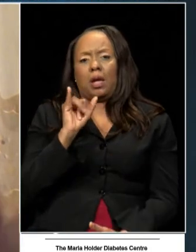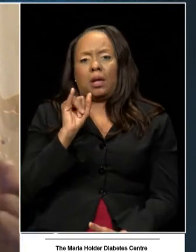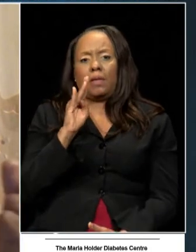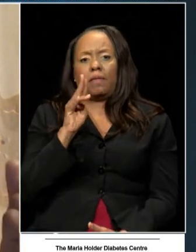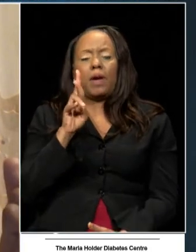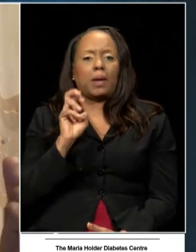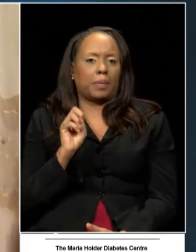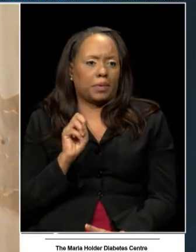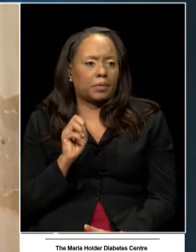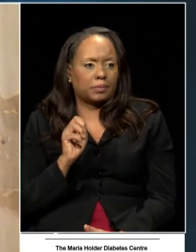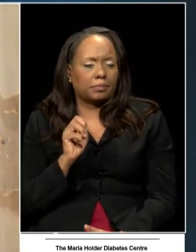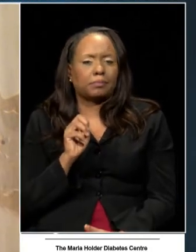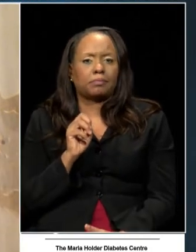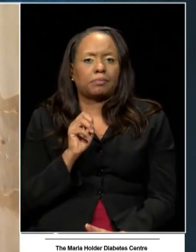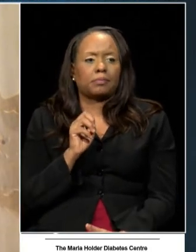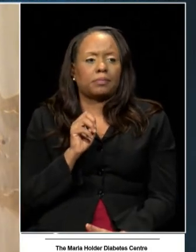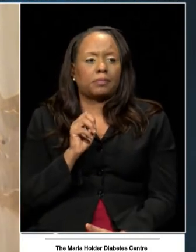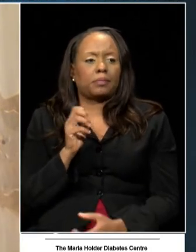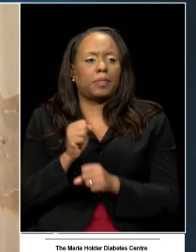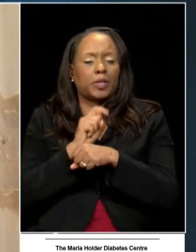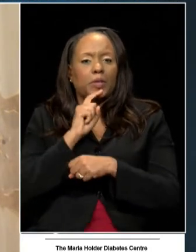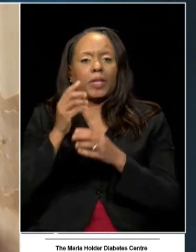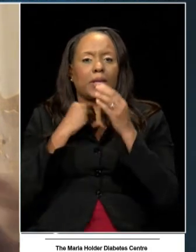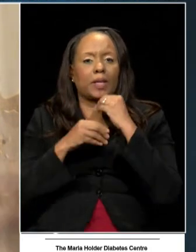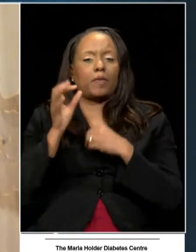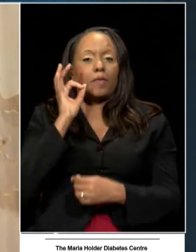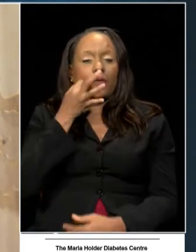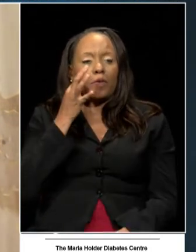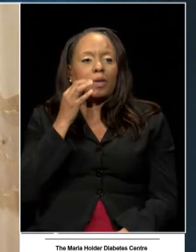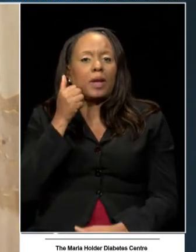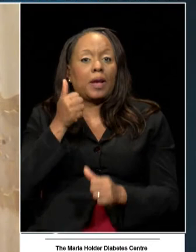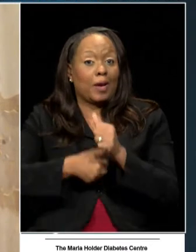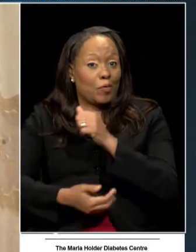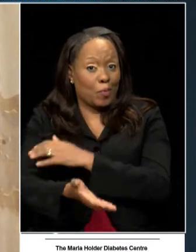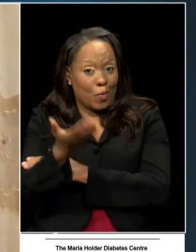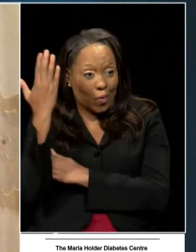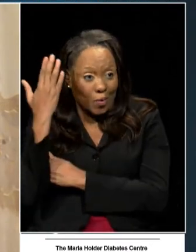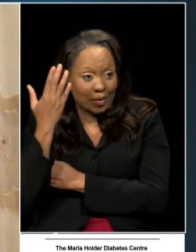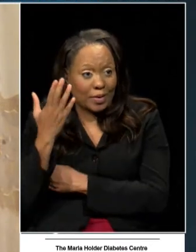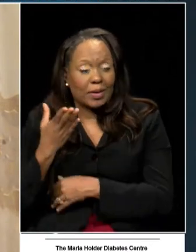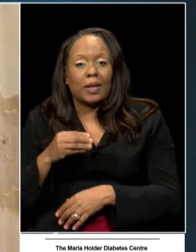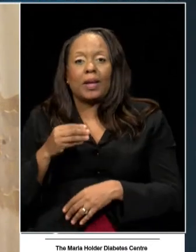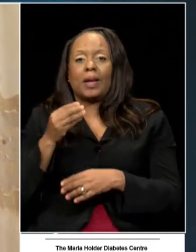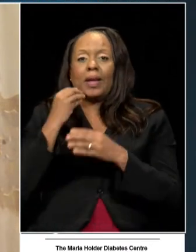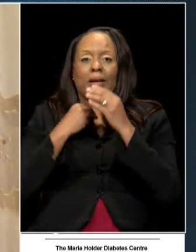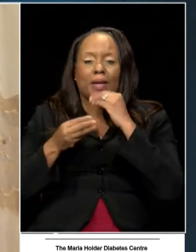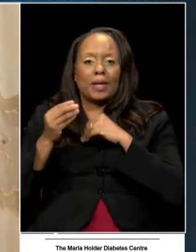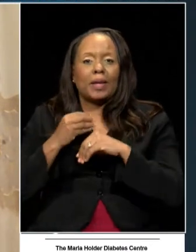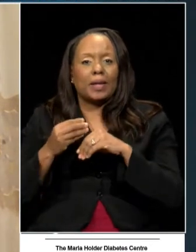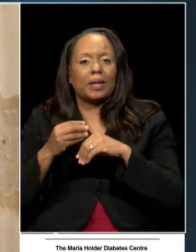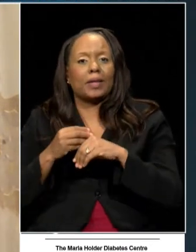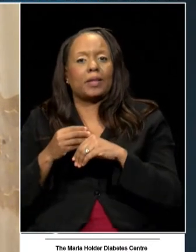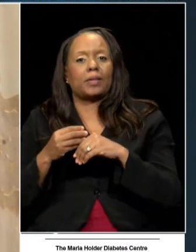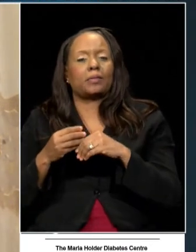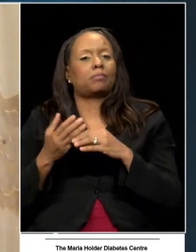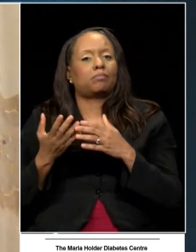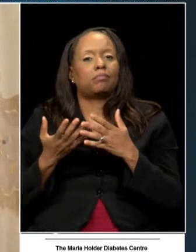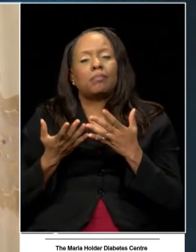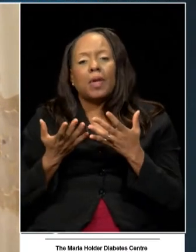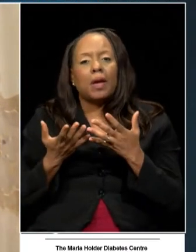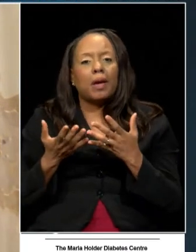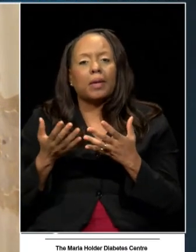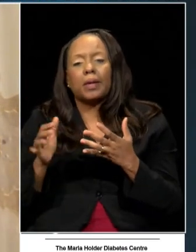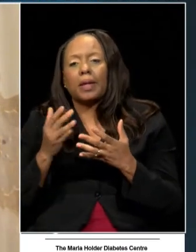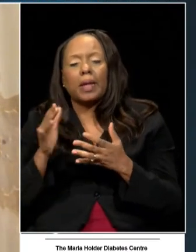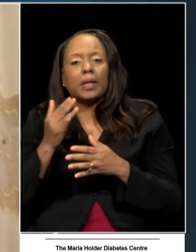making sure that you include a fruit every morning, making sure that you choose a ground provision at lunchtime, making sure that you always choose